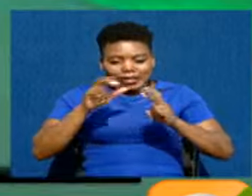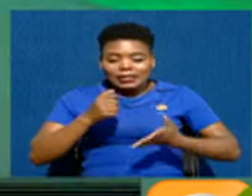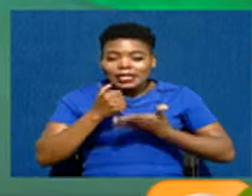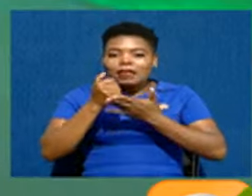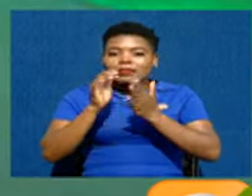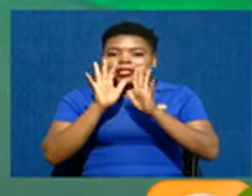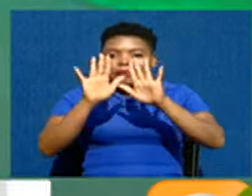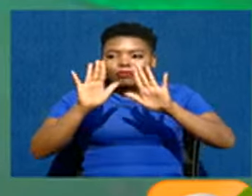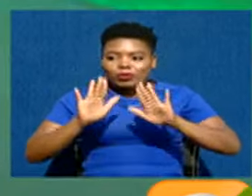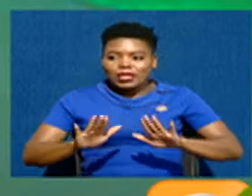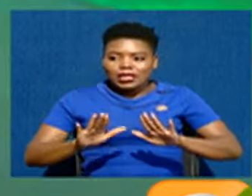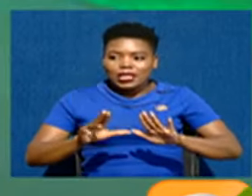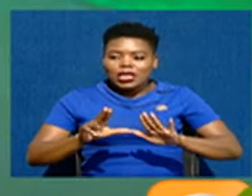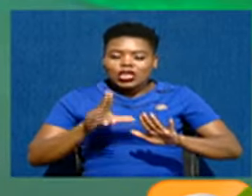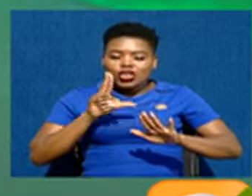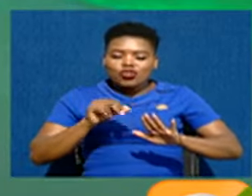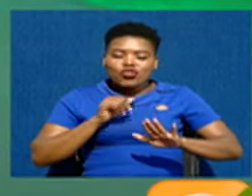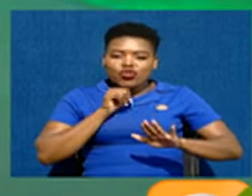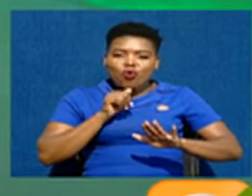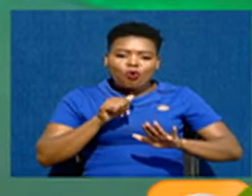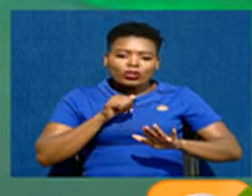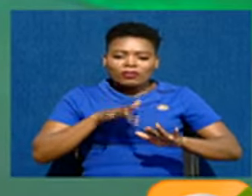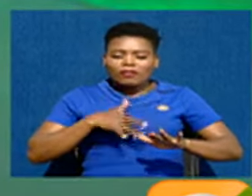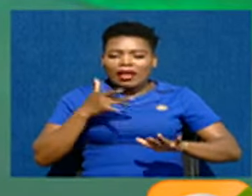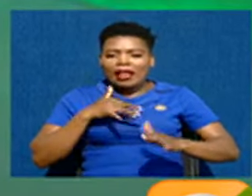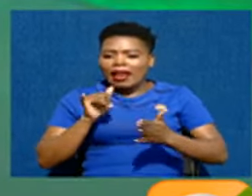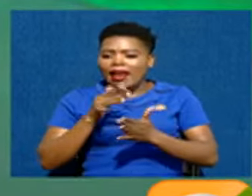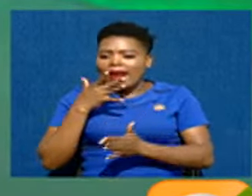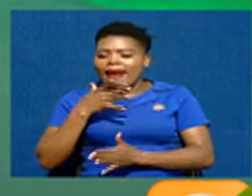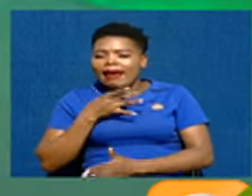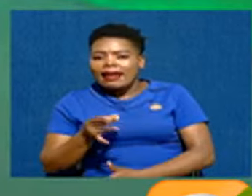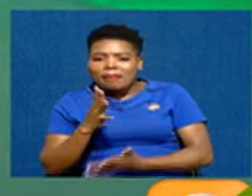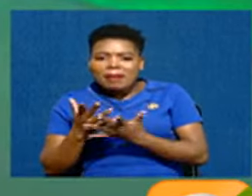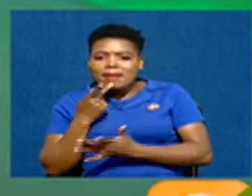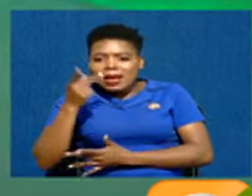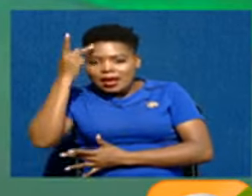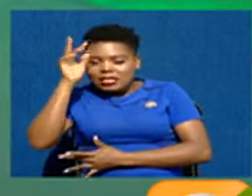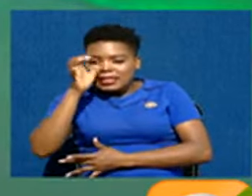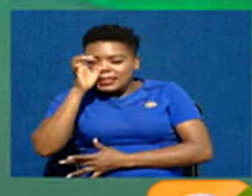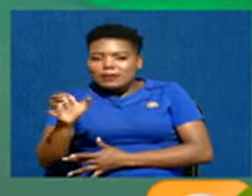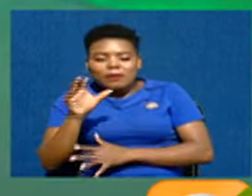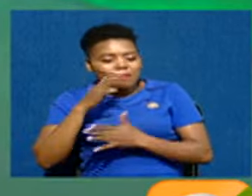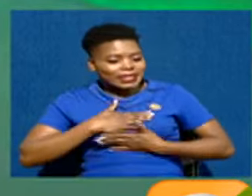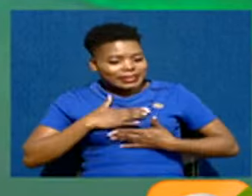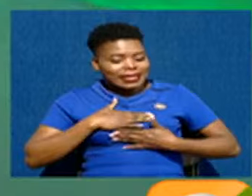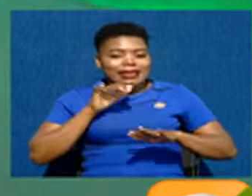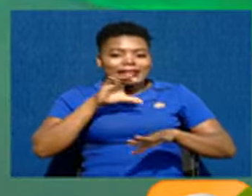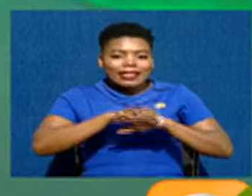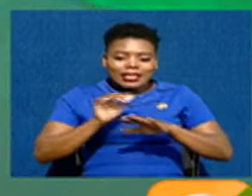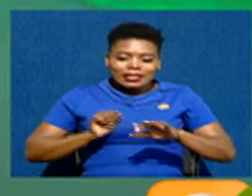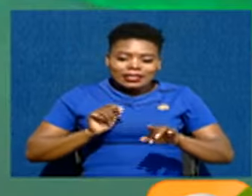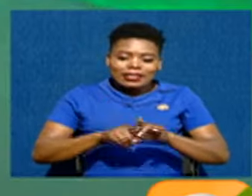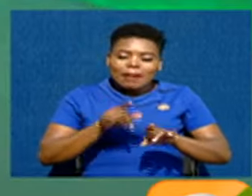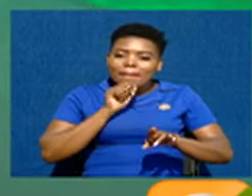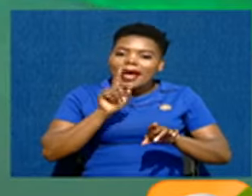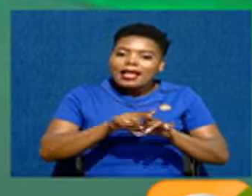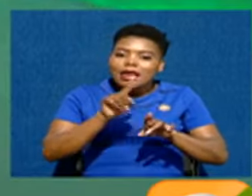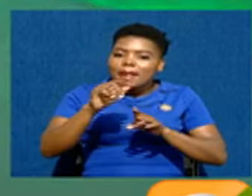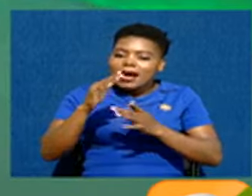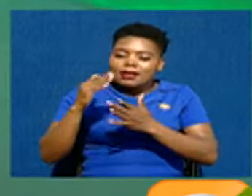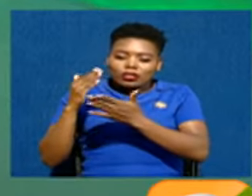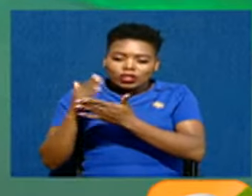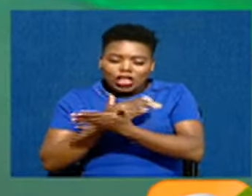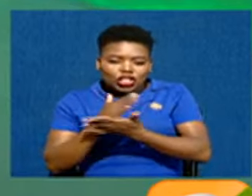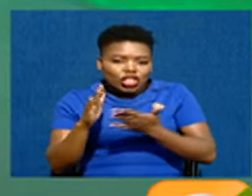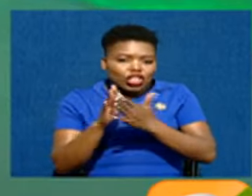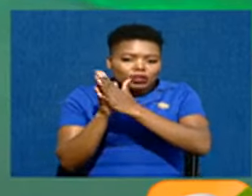You may feel that no one cares, but even if your parents or any, God cares for you, and we are told faith without action is